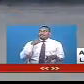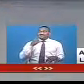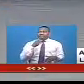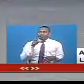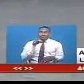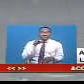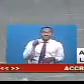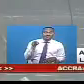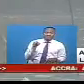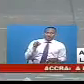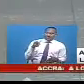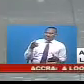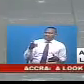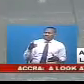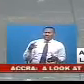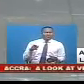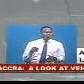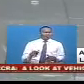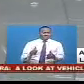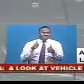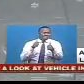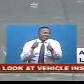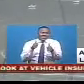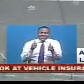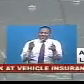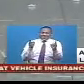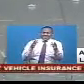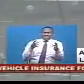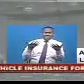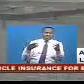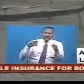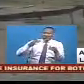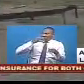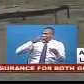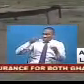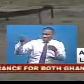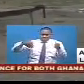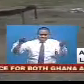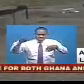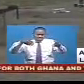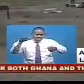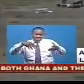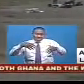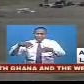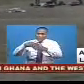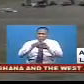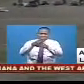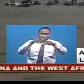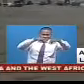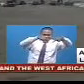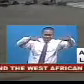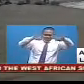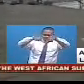the closed nature of the basin makes it extremely sensitive to nutrient inputs from activities such as fish